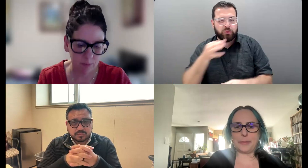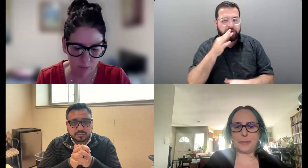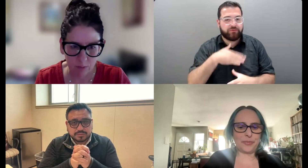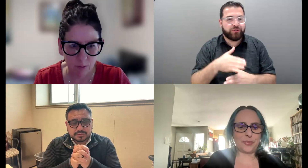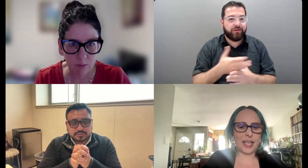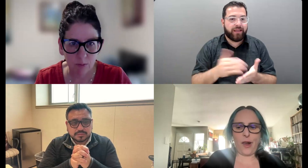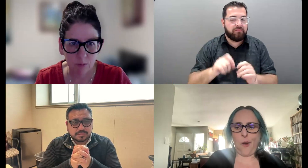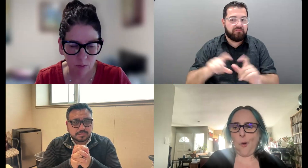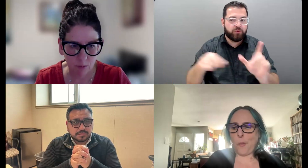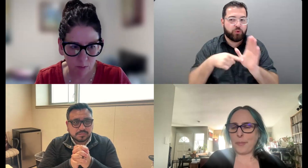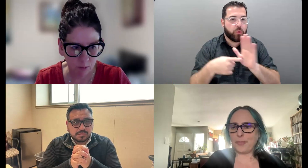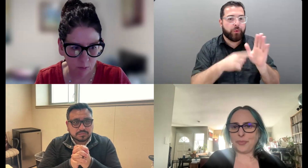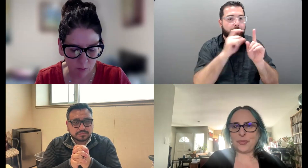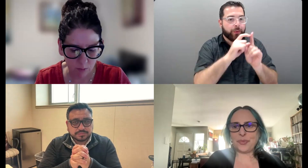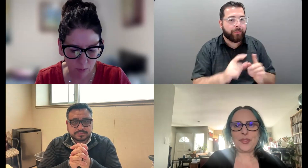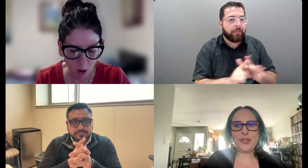minute.